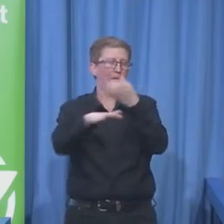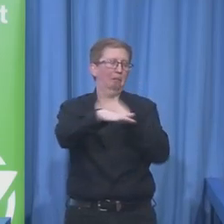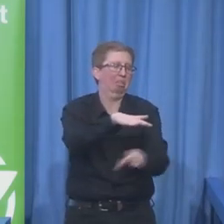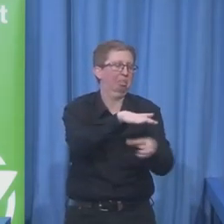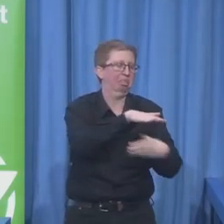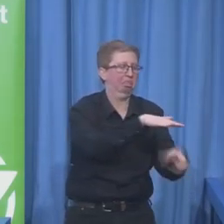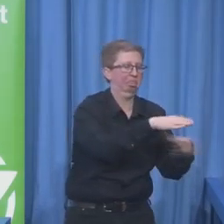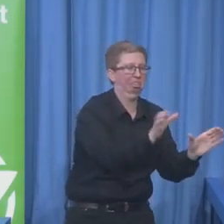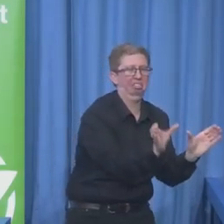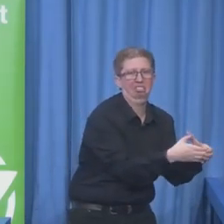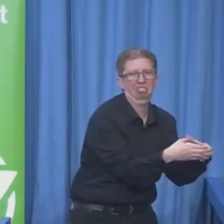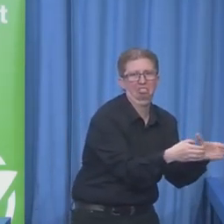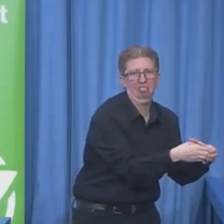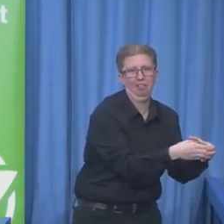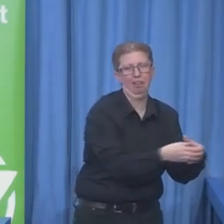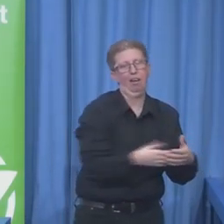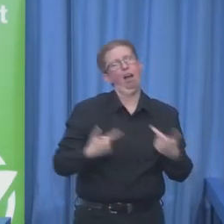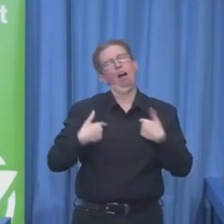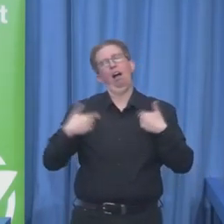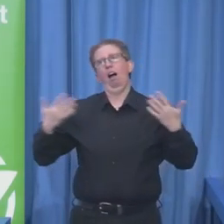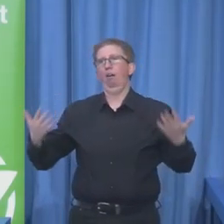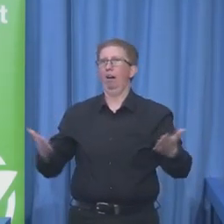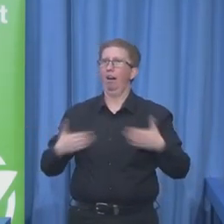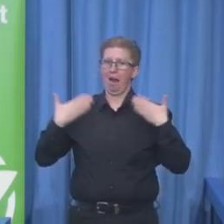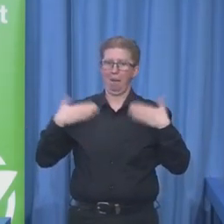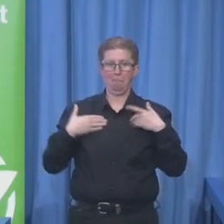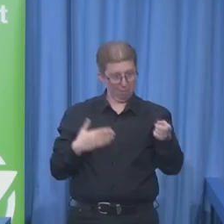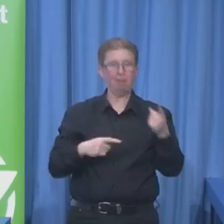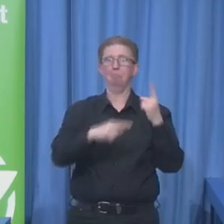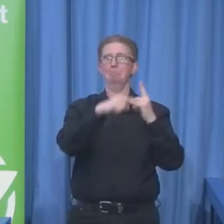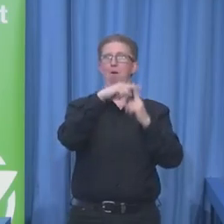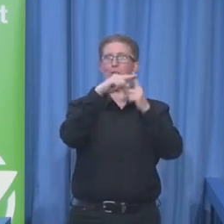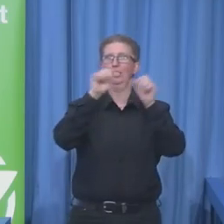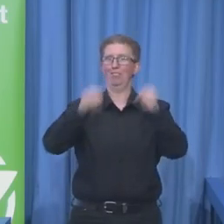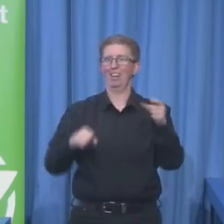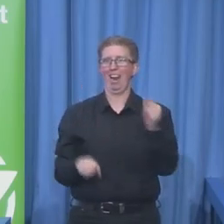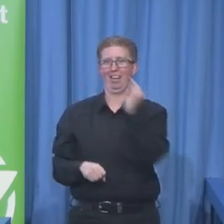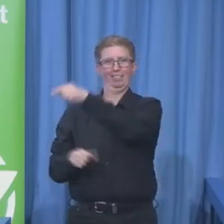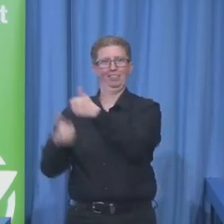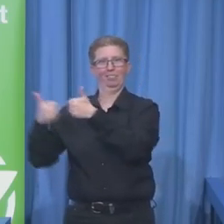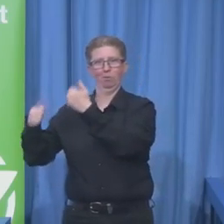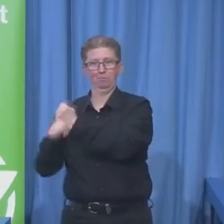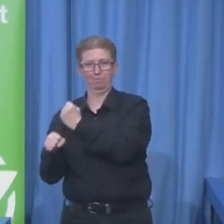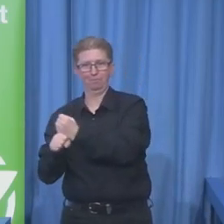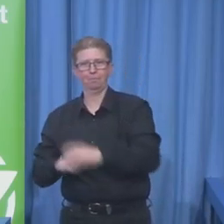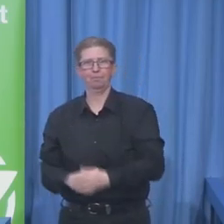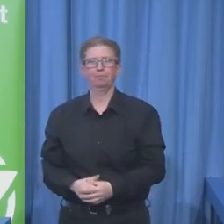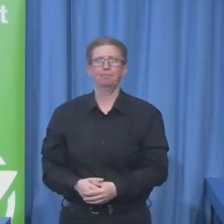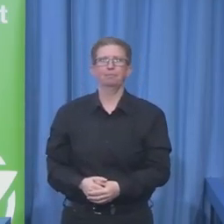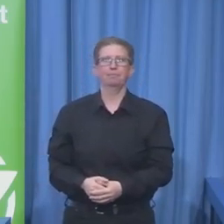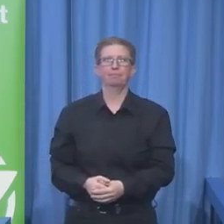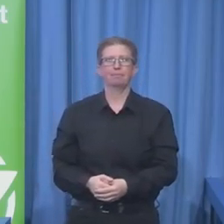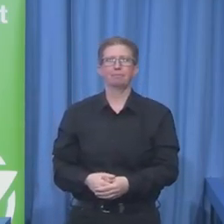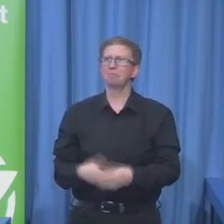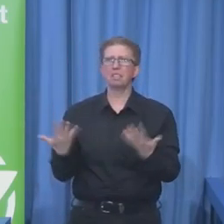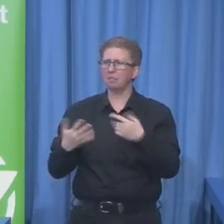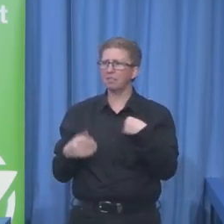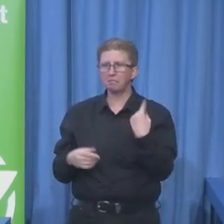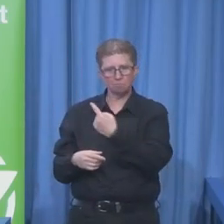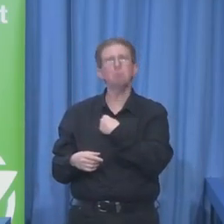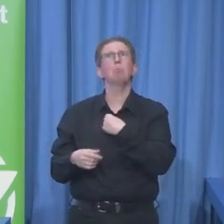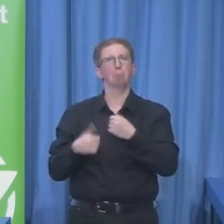Yeah, so the impact we achieved, we were able to provide inclusive work opportunities also for persons with high support